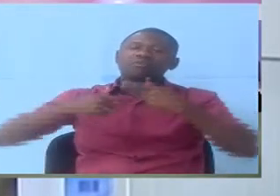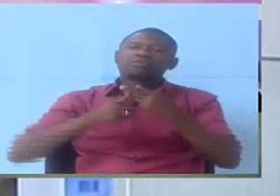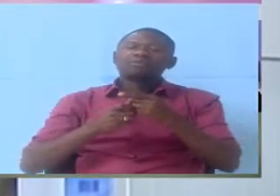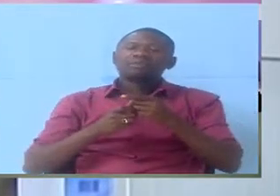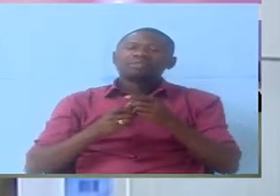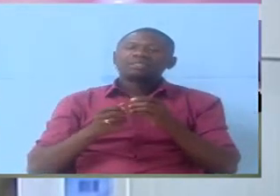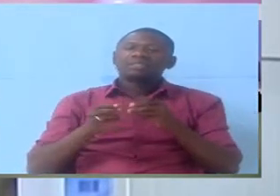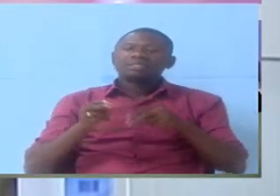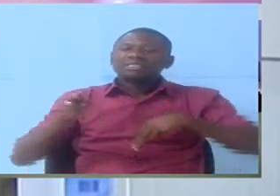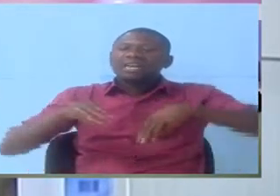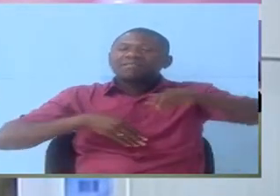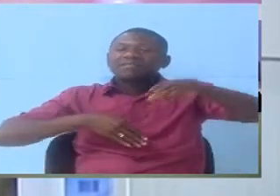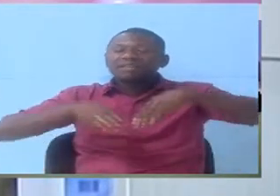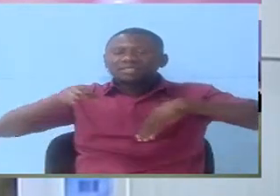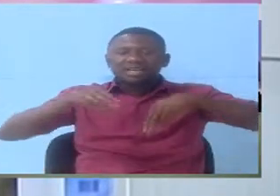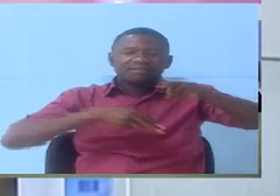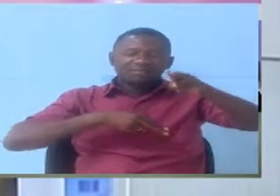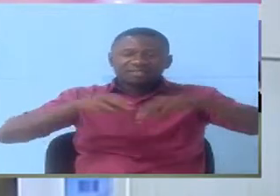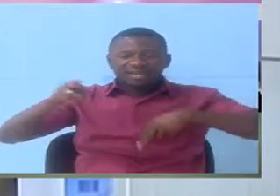In